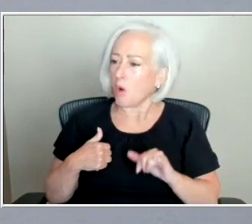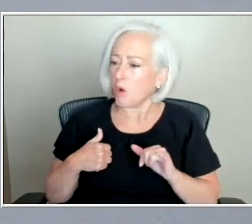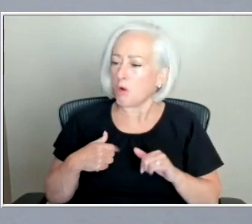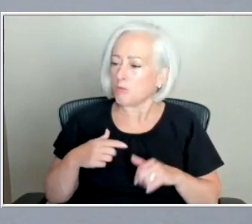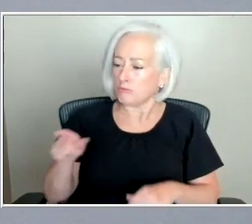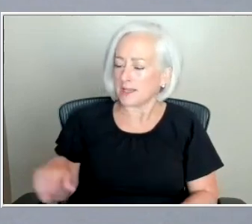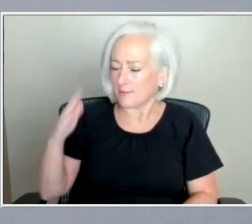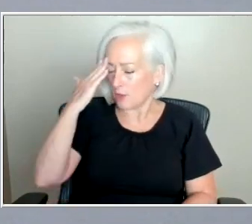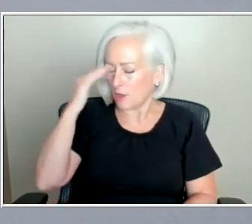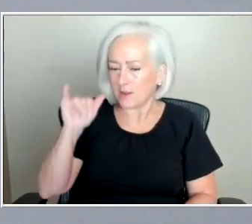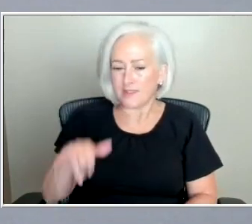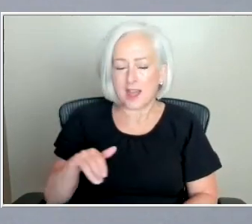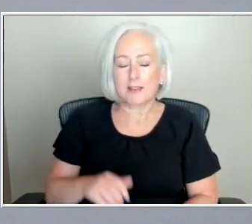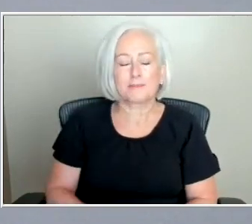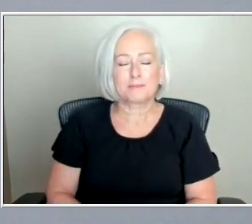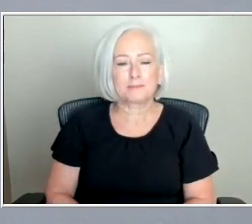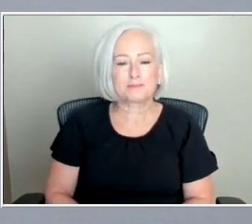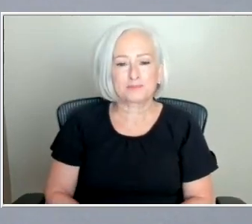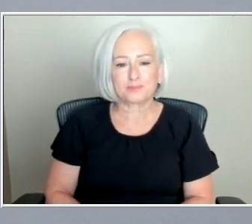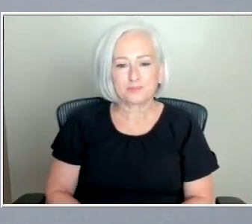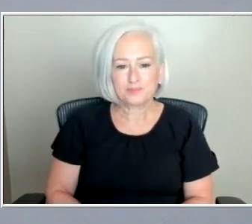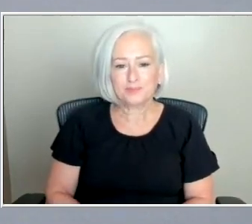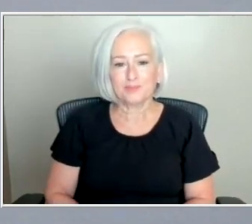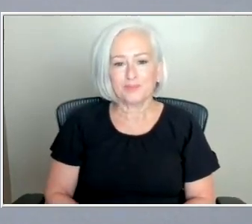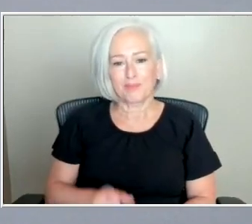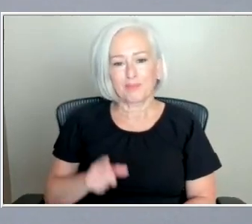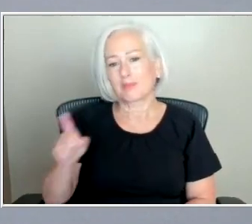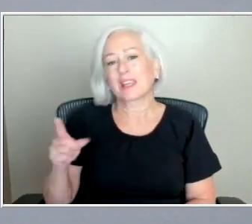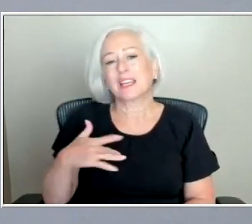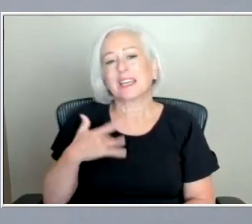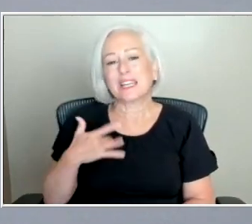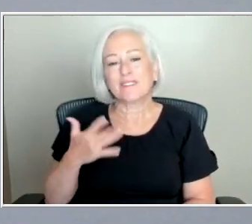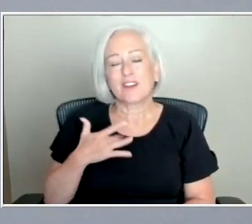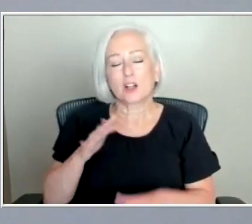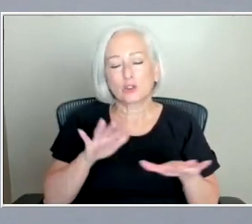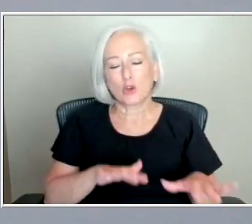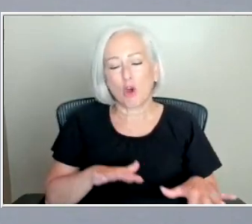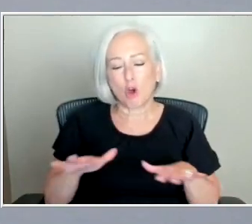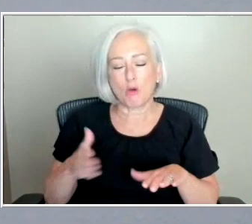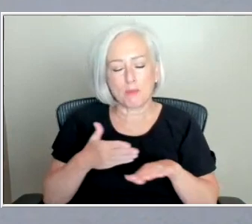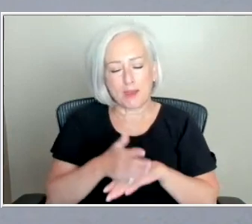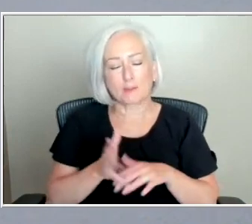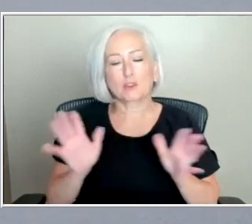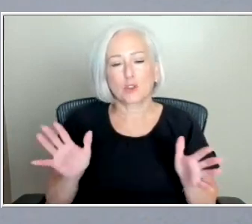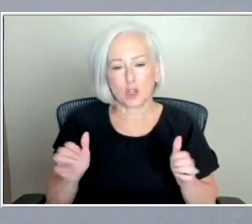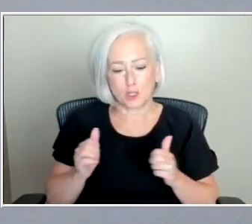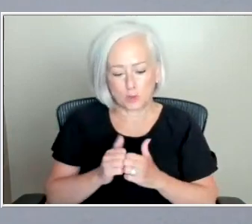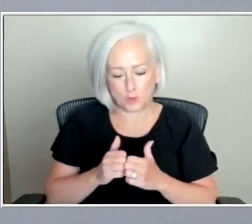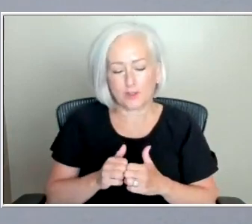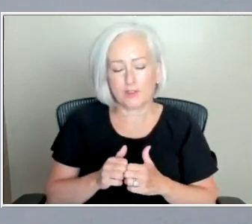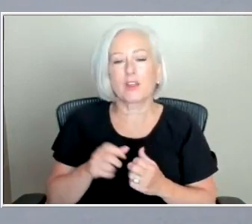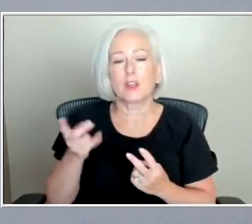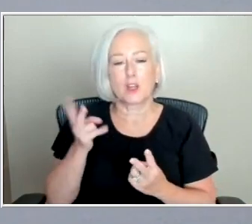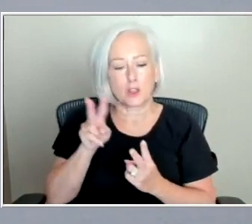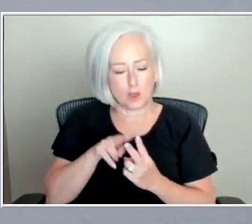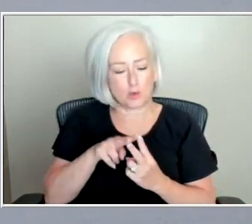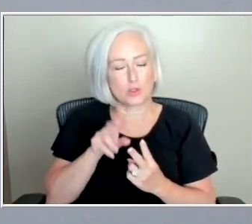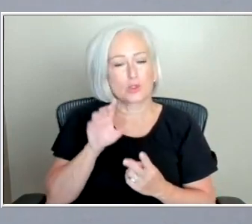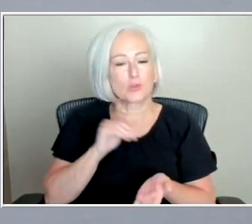And he felt very calm after talking with Dr. Zorda and Dr. Tadros.